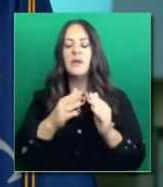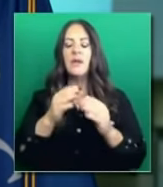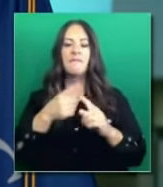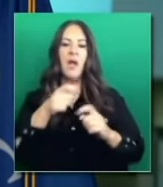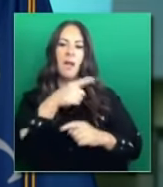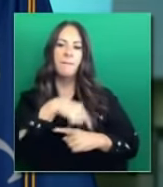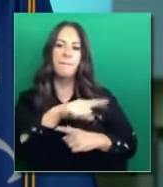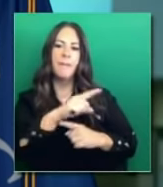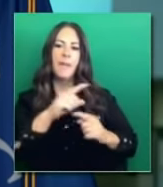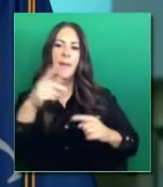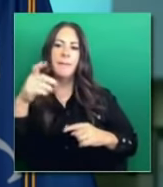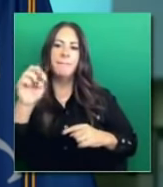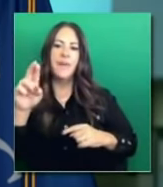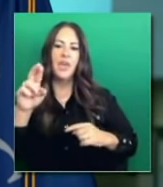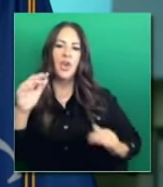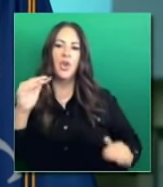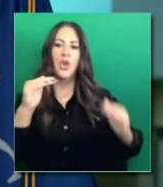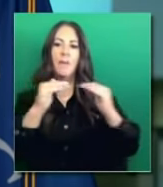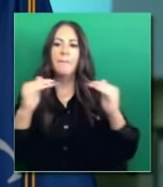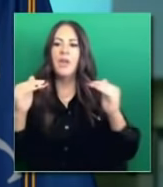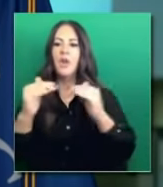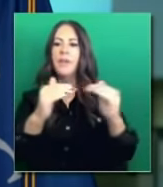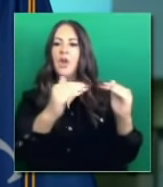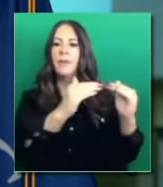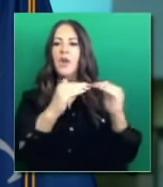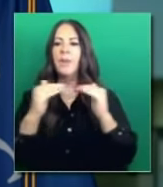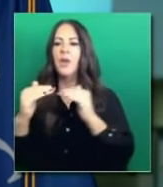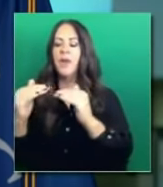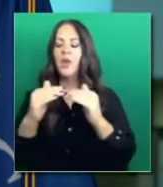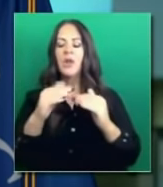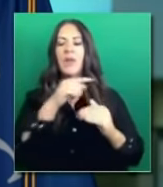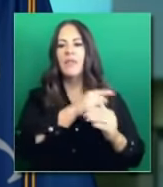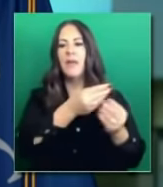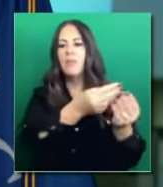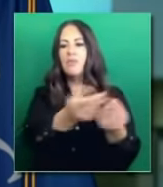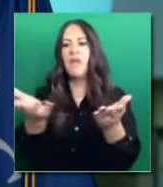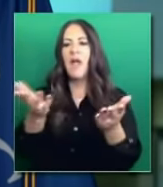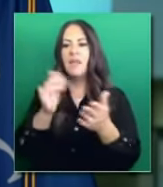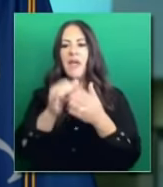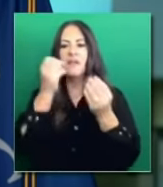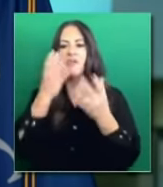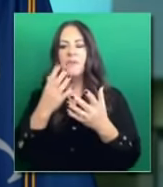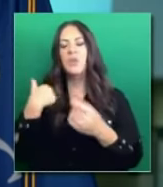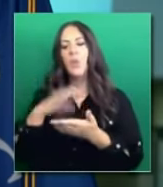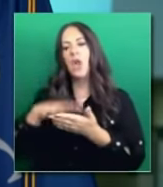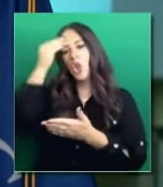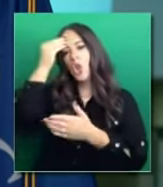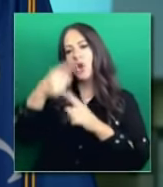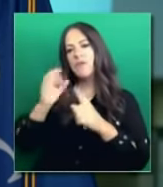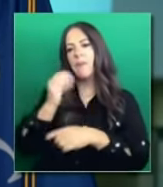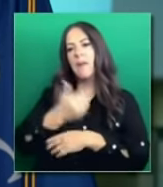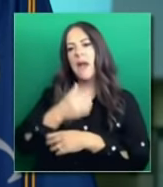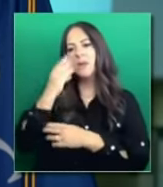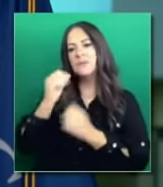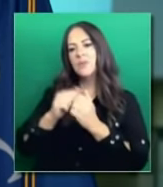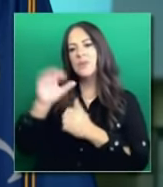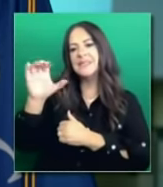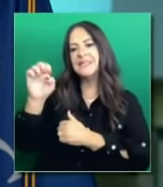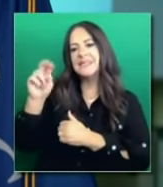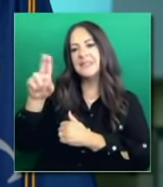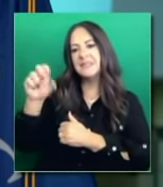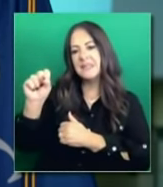we implemented around the census. We're taking the lessons learned from the census and we're organizing those lessons and principles in